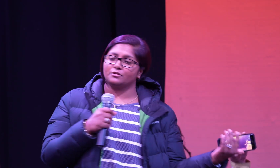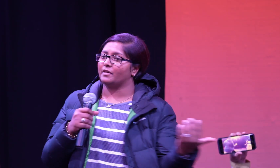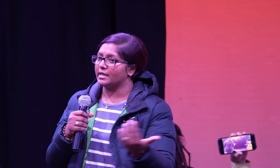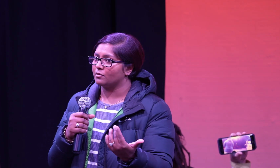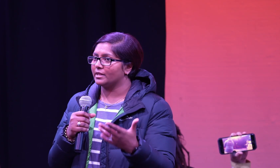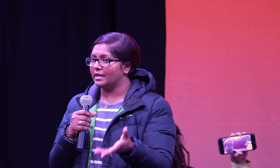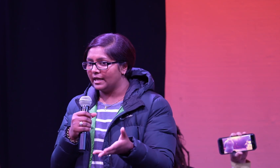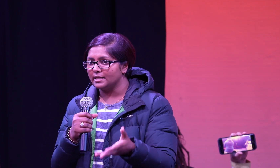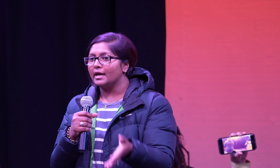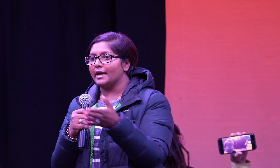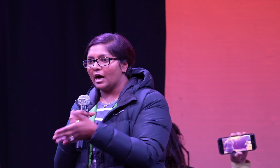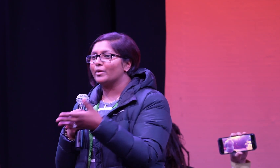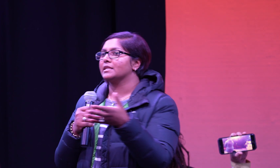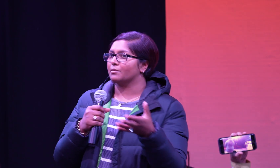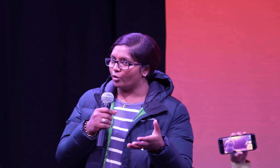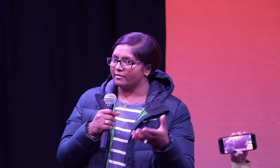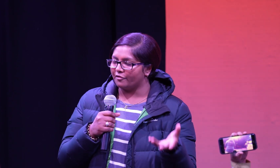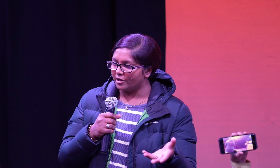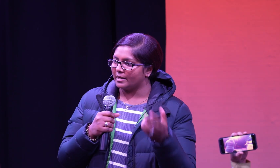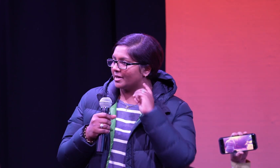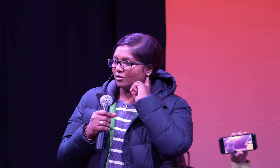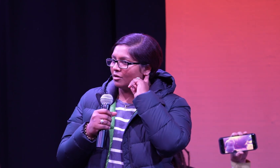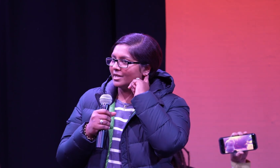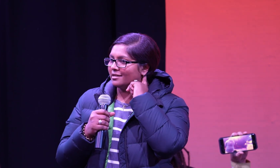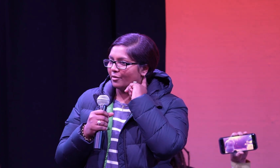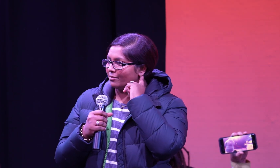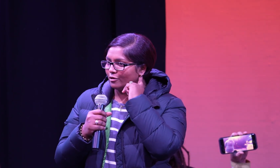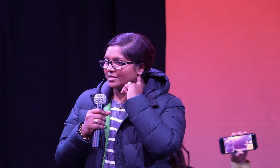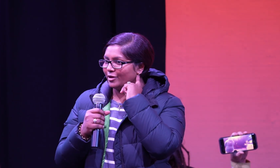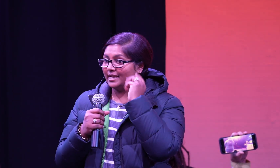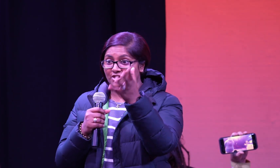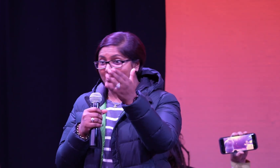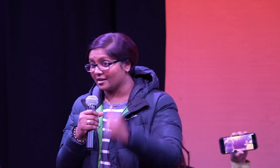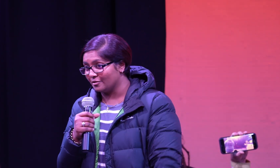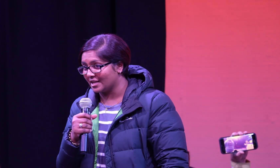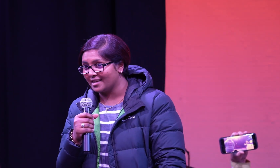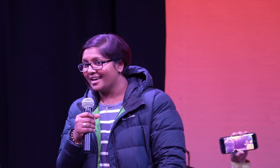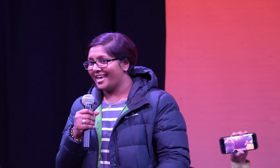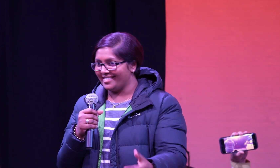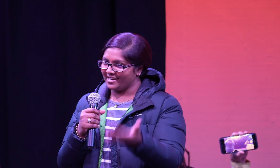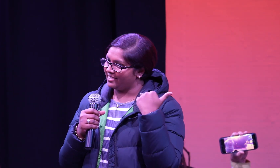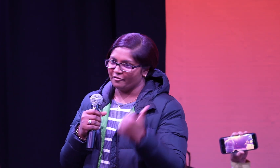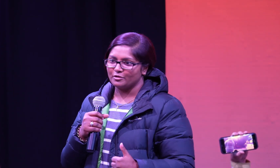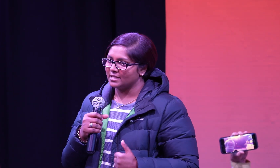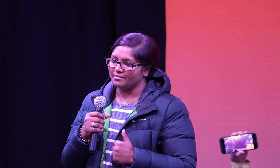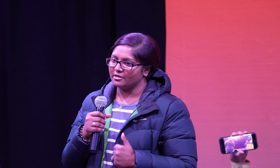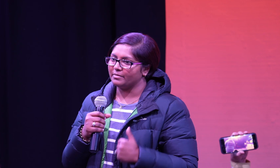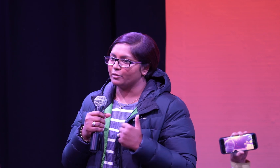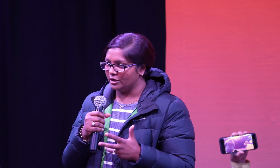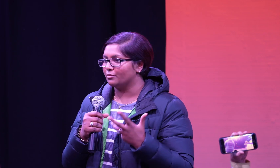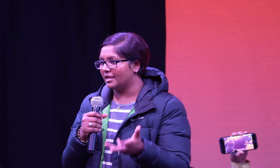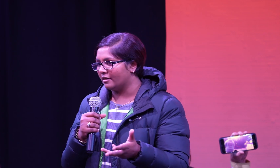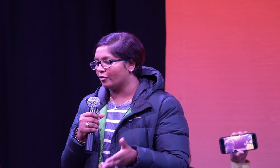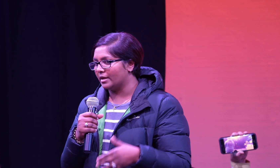said, we need to find out what they need and how we can support them further, but not only go and approach them when elections are closer and then get their votes, that's about